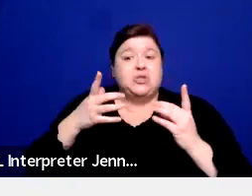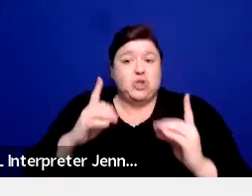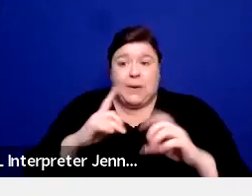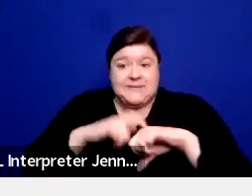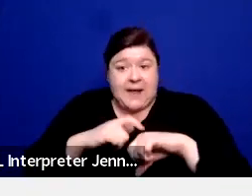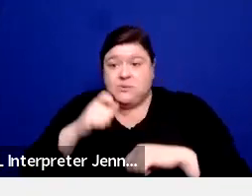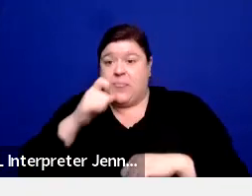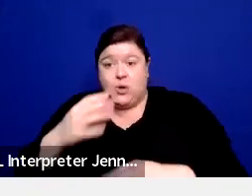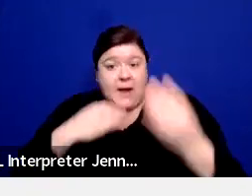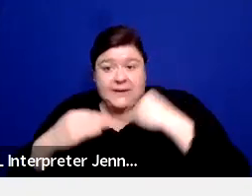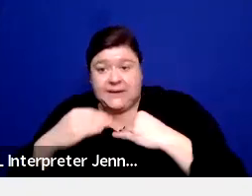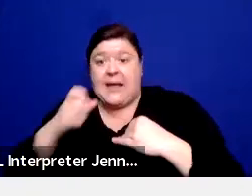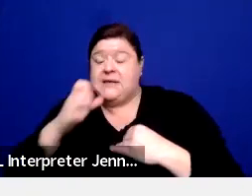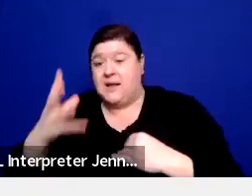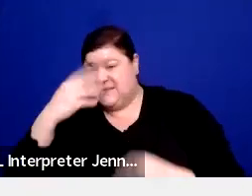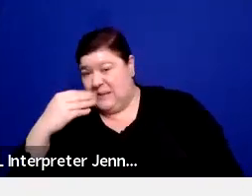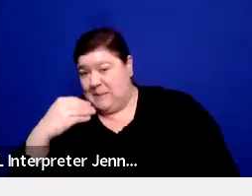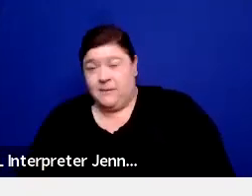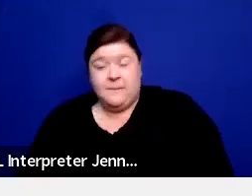Meg, do you want to take this one?